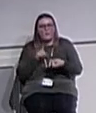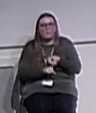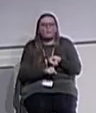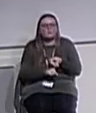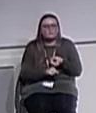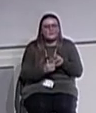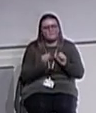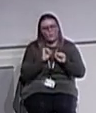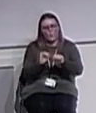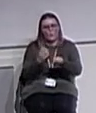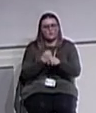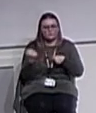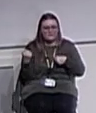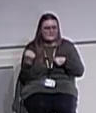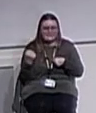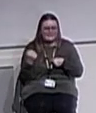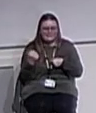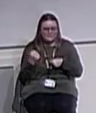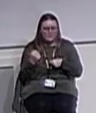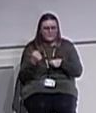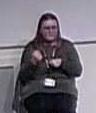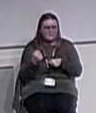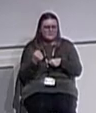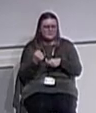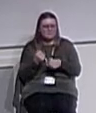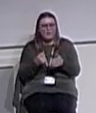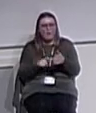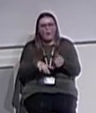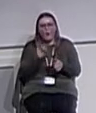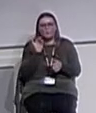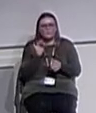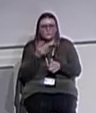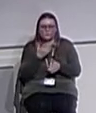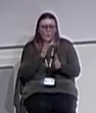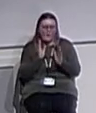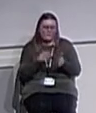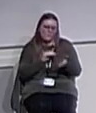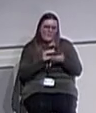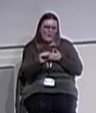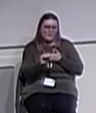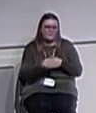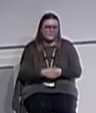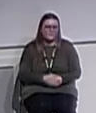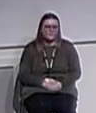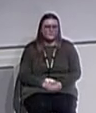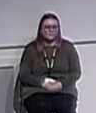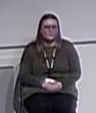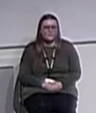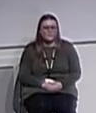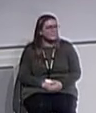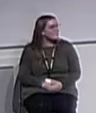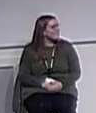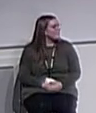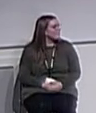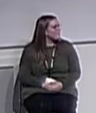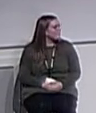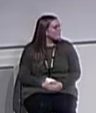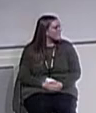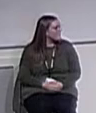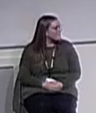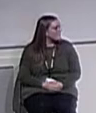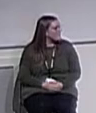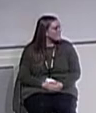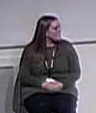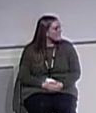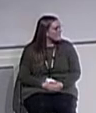no-cost option as well if you want to do. But actually, looking in the Manchester Ship Canal, will open your eyes. So it's actually really,